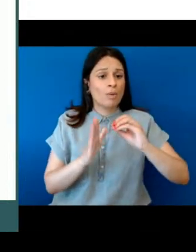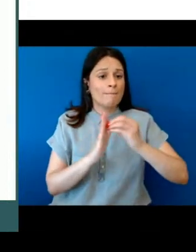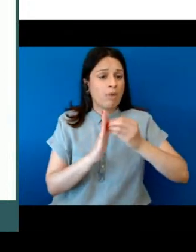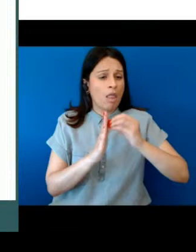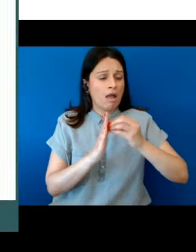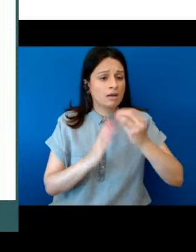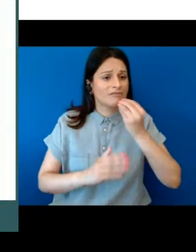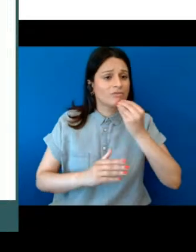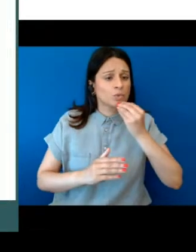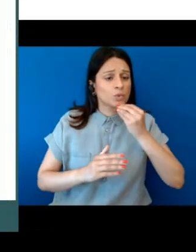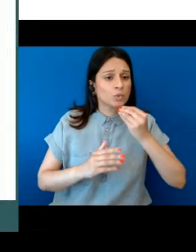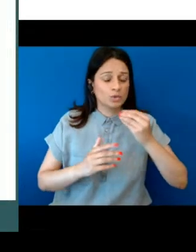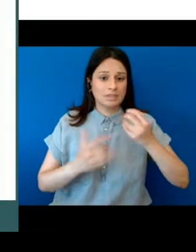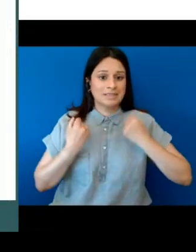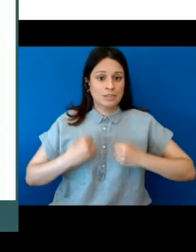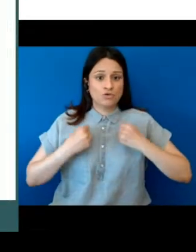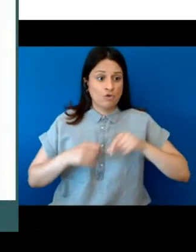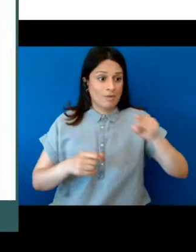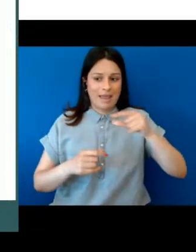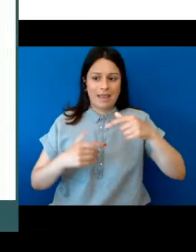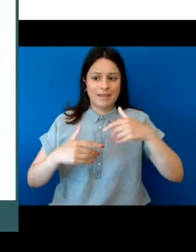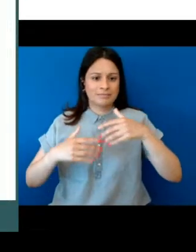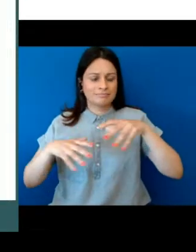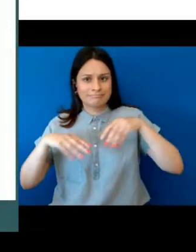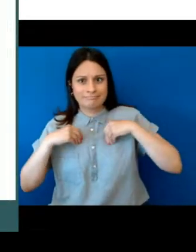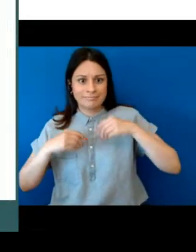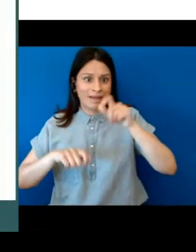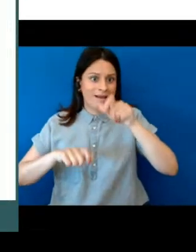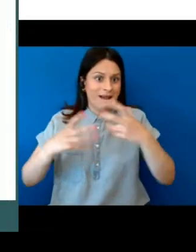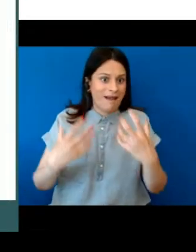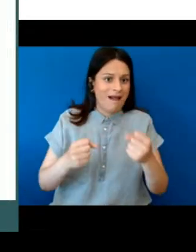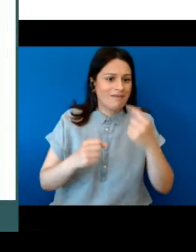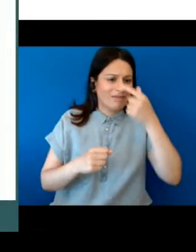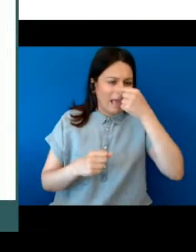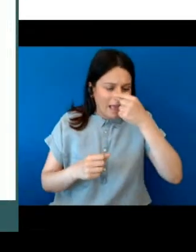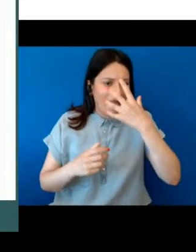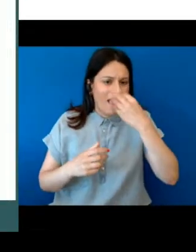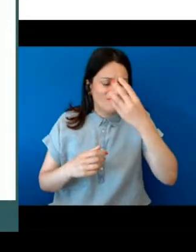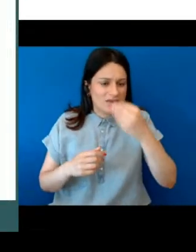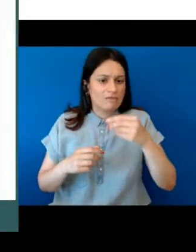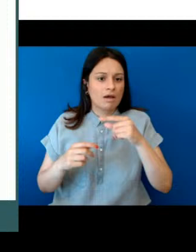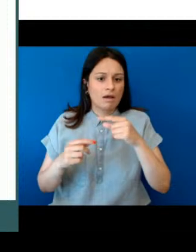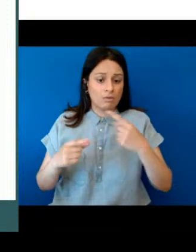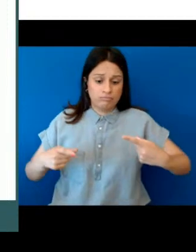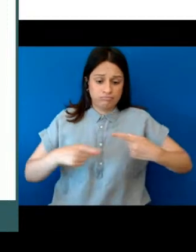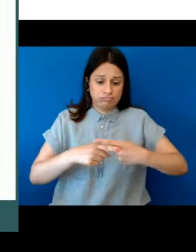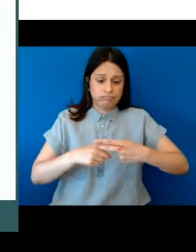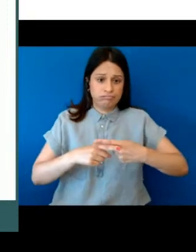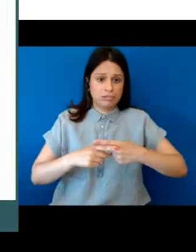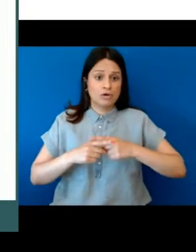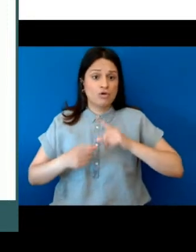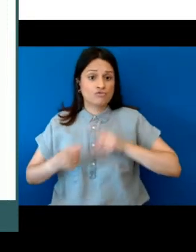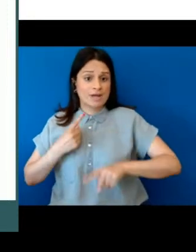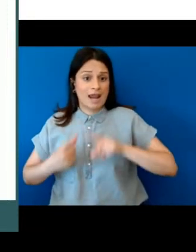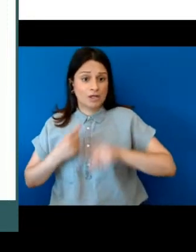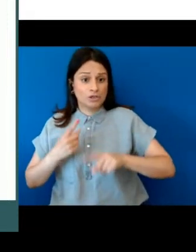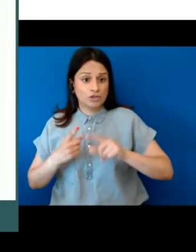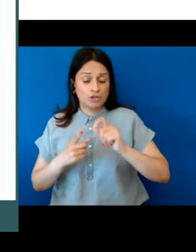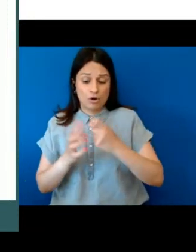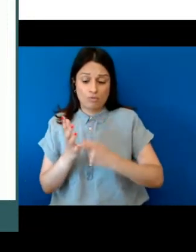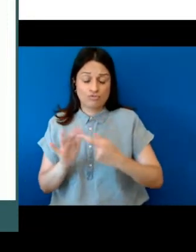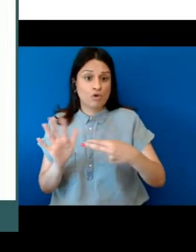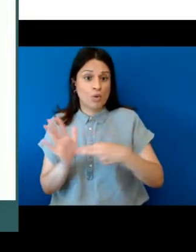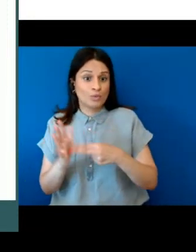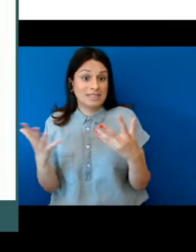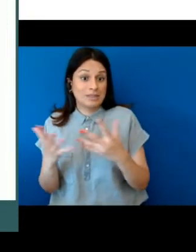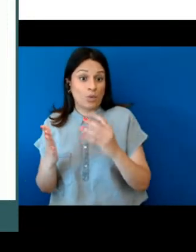hay fever. And there's a cross-reaction between proteins present in pollens and those